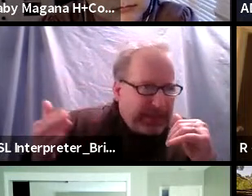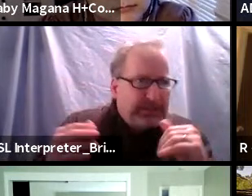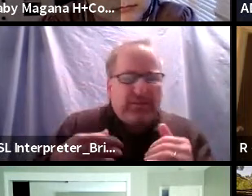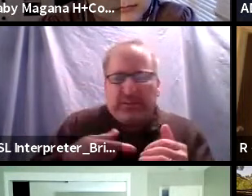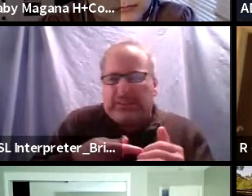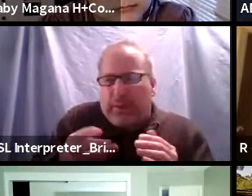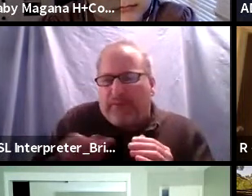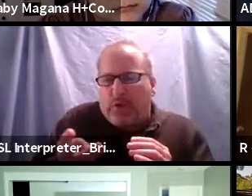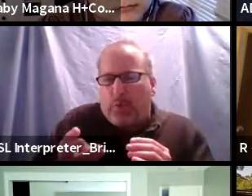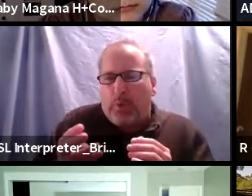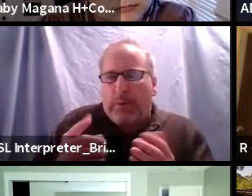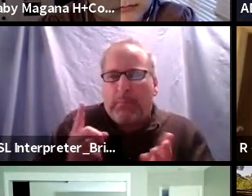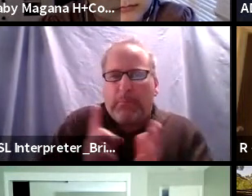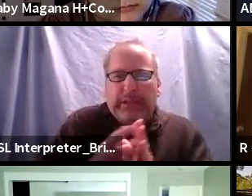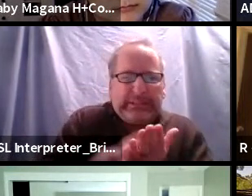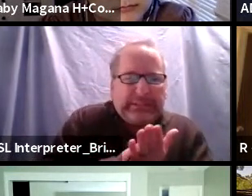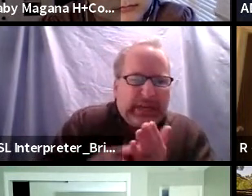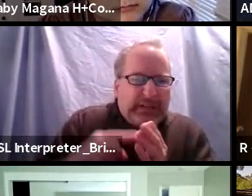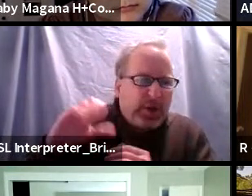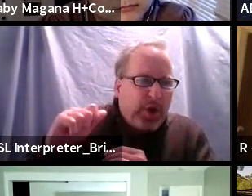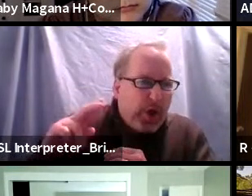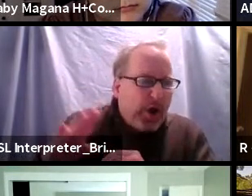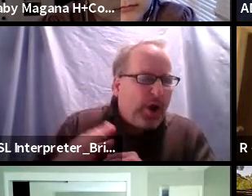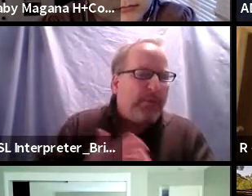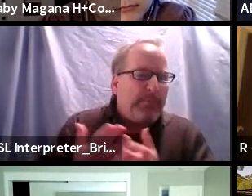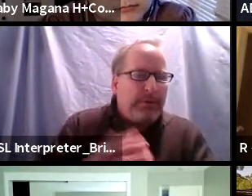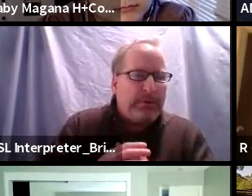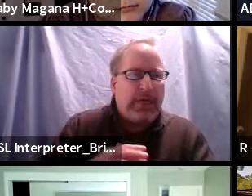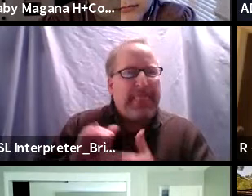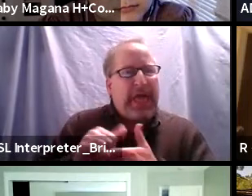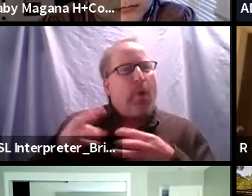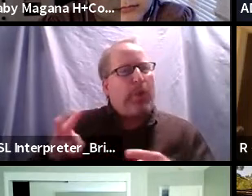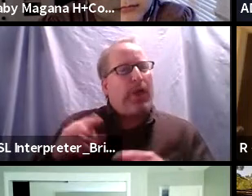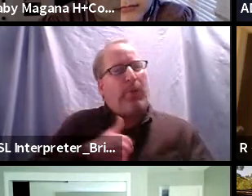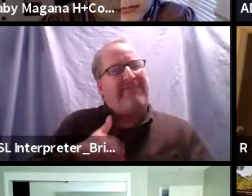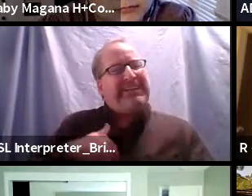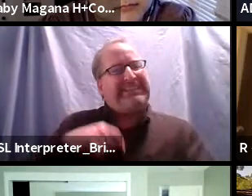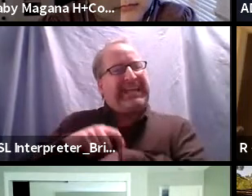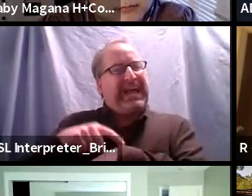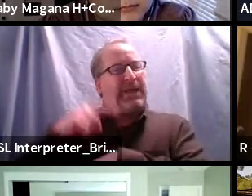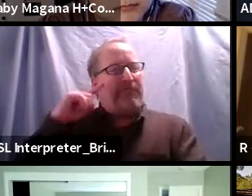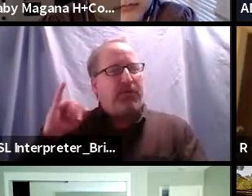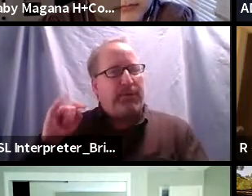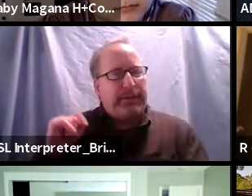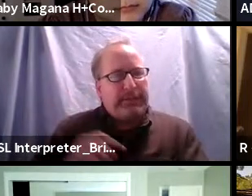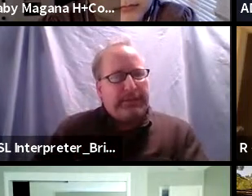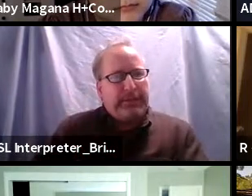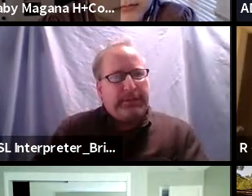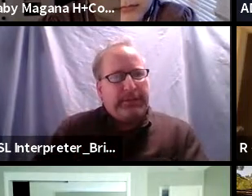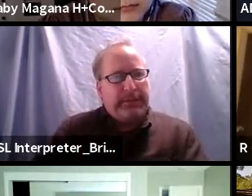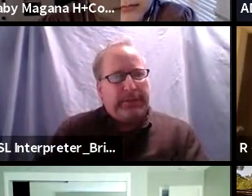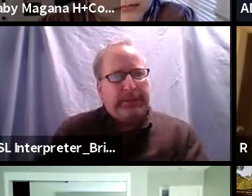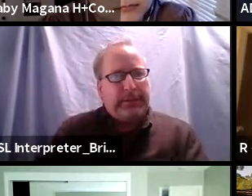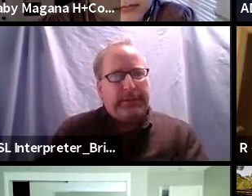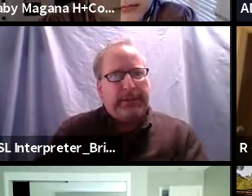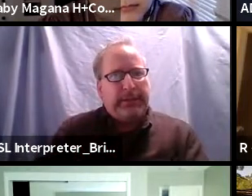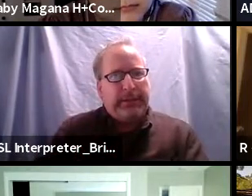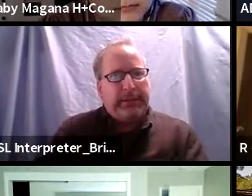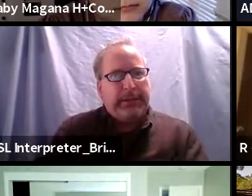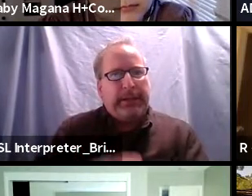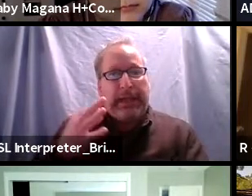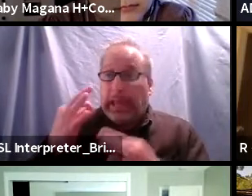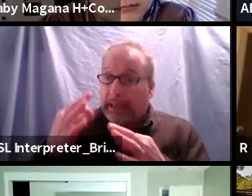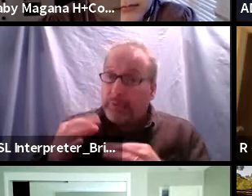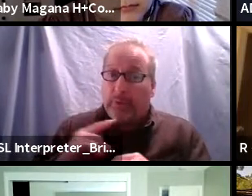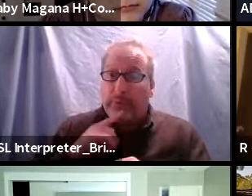CARB? That way we know we have time for them, you know, especially if there's other actions we need to take.